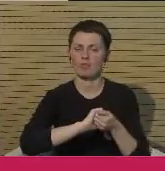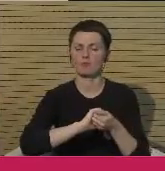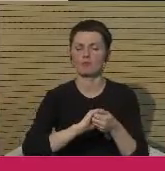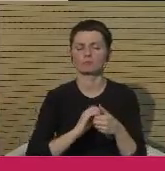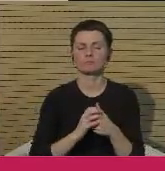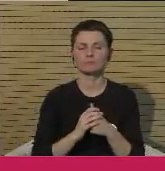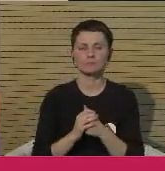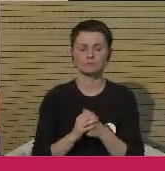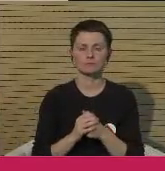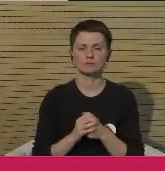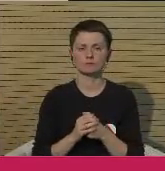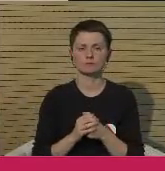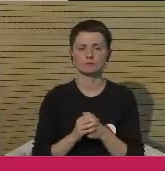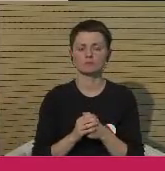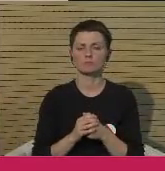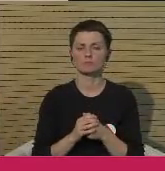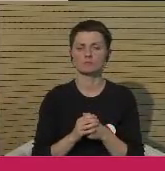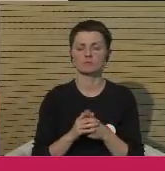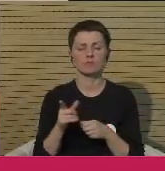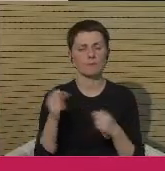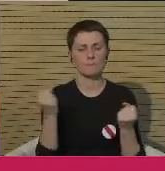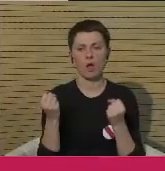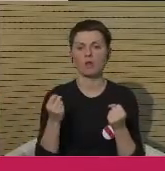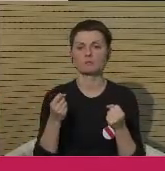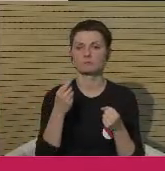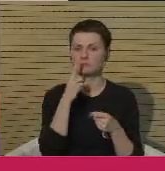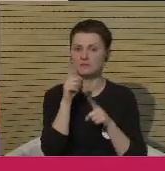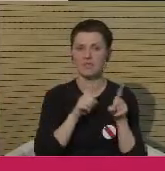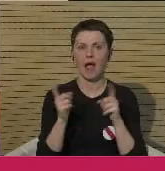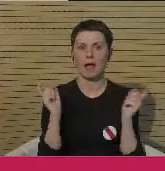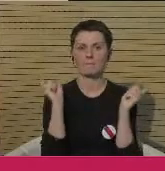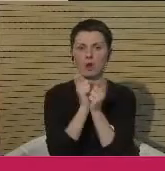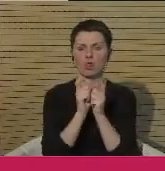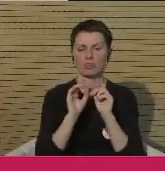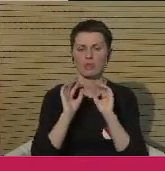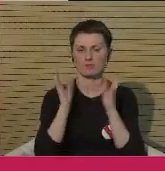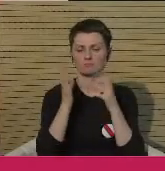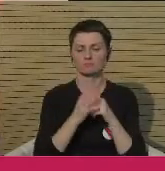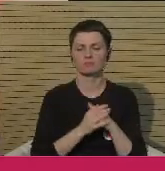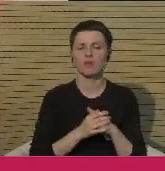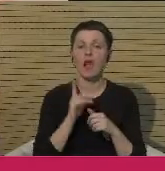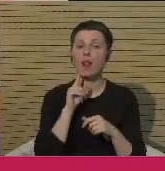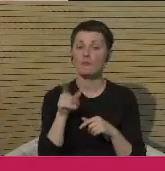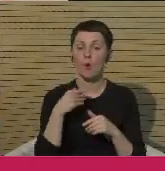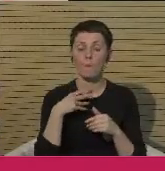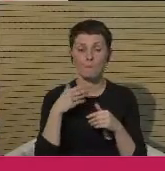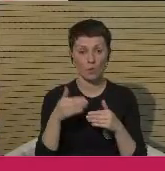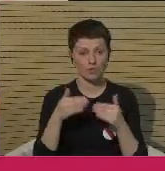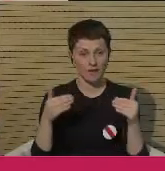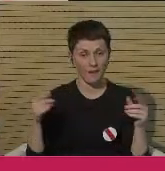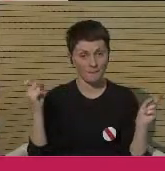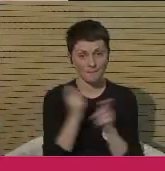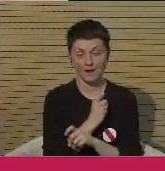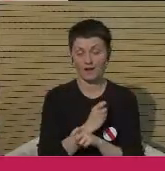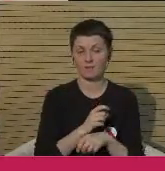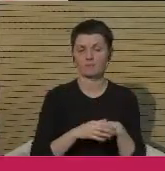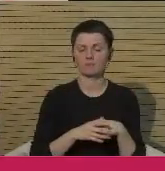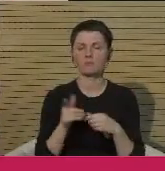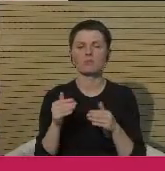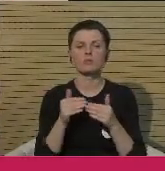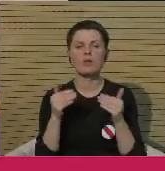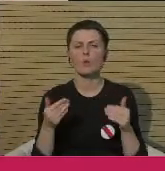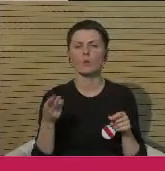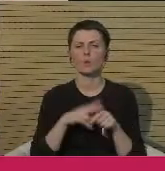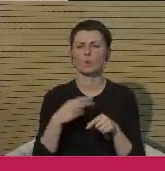of solidarity with protesters in the street. That this very strong official institution, it was a